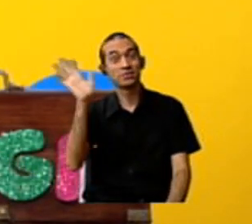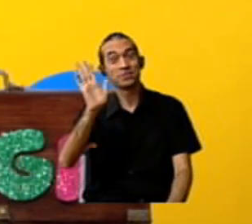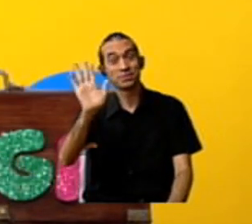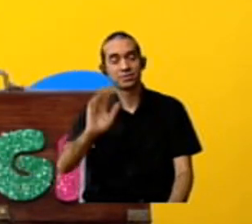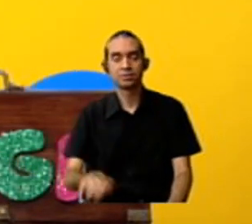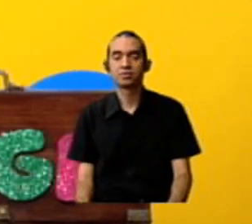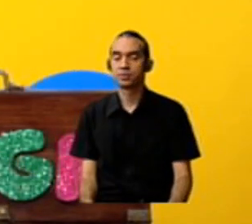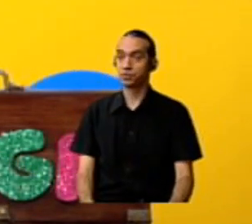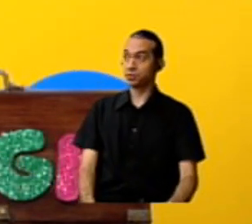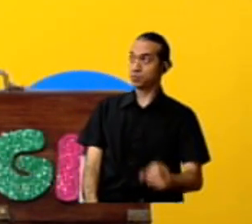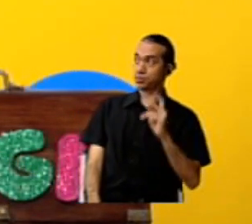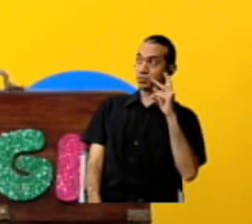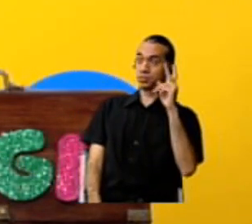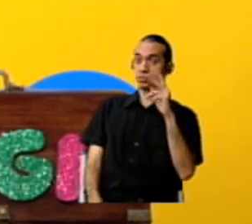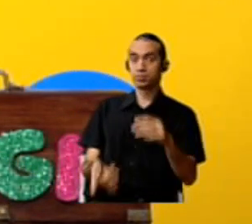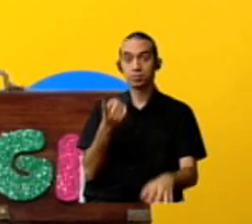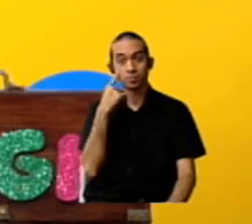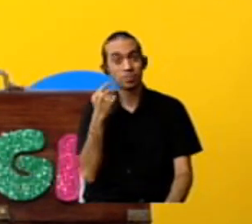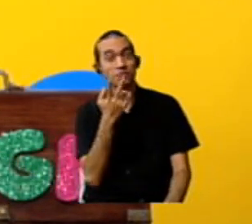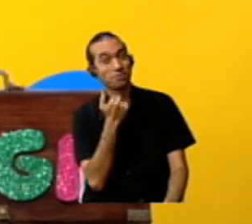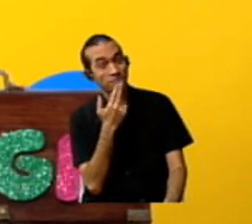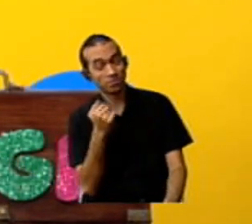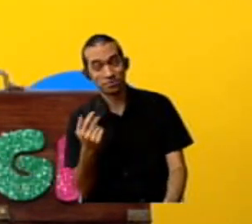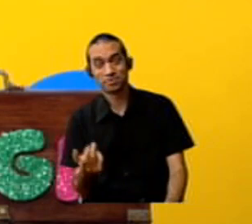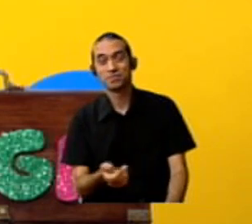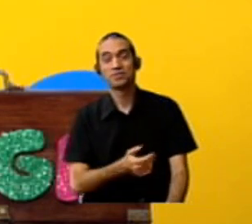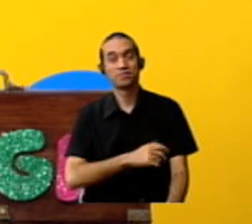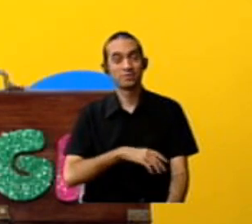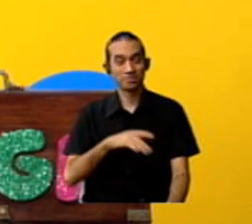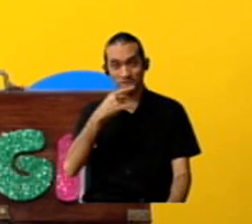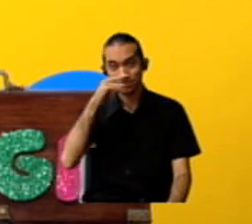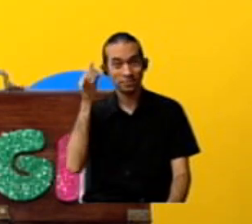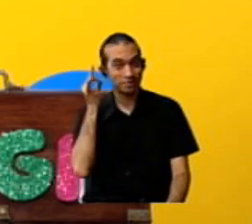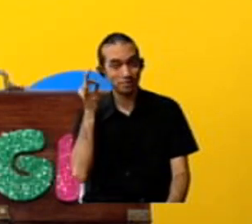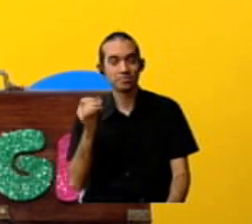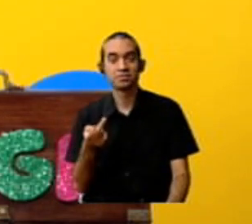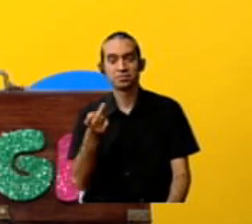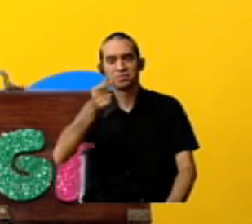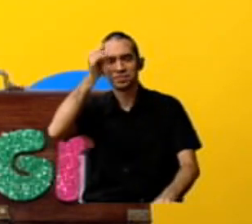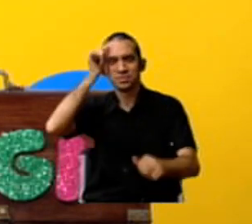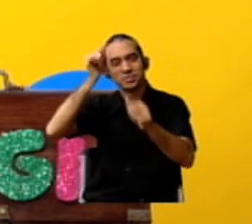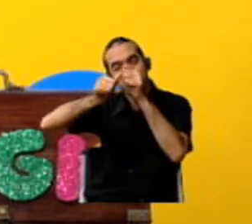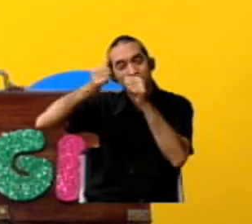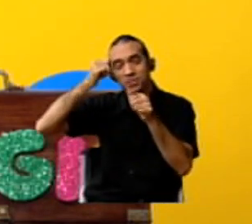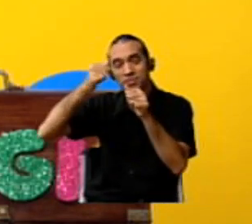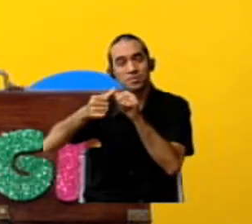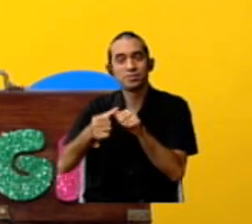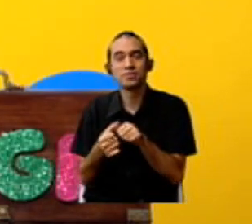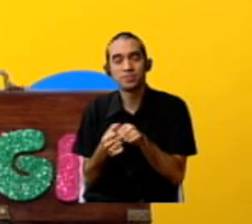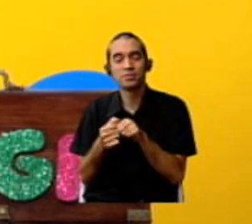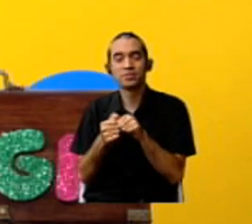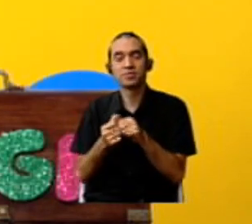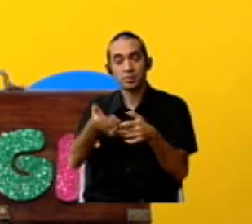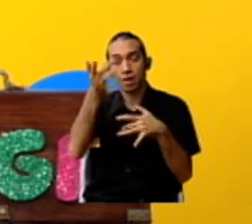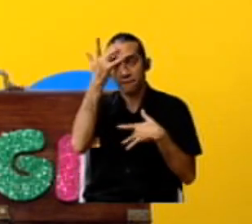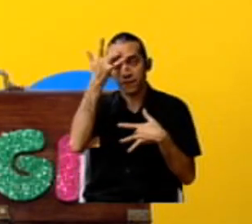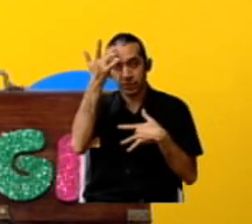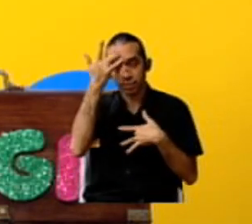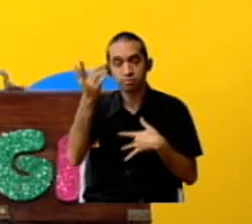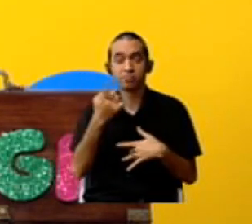Okay, Charlie, what a cute girl. Did you remember the diseases she